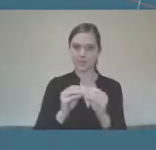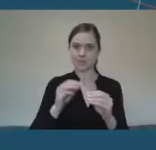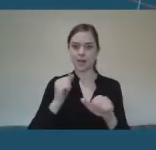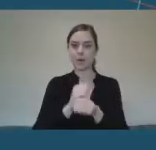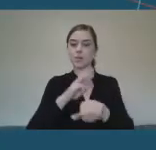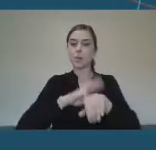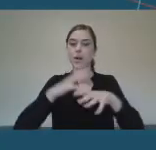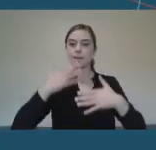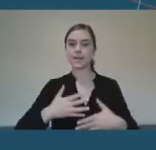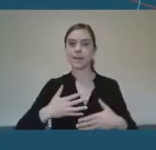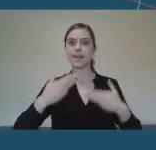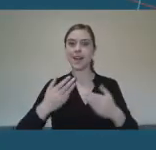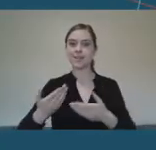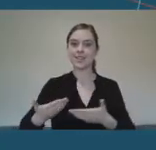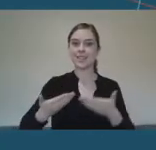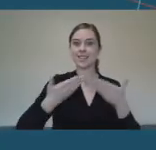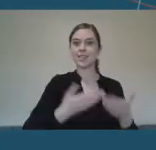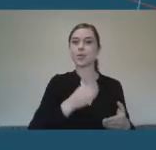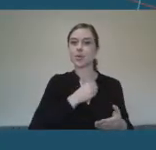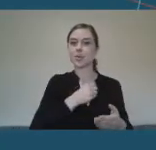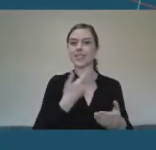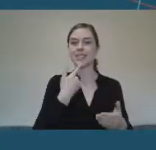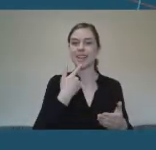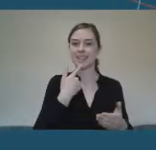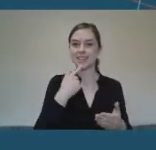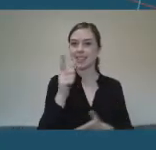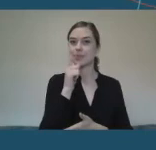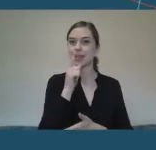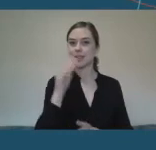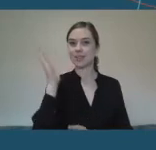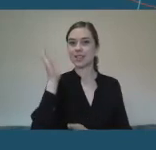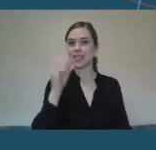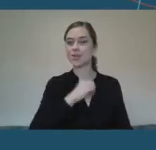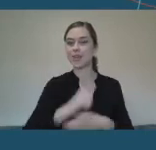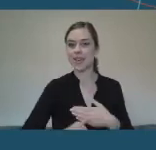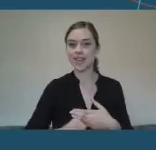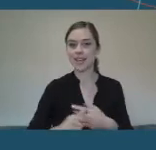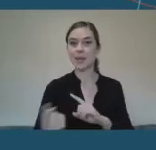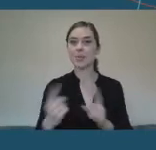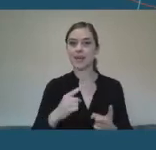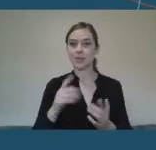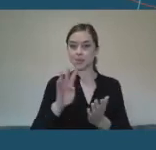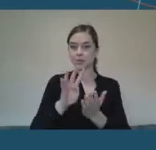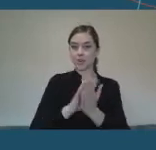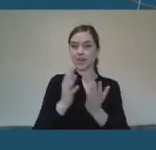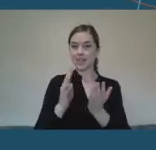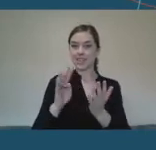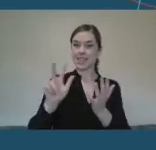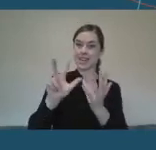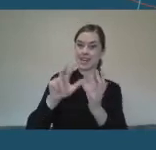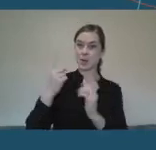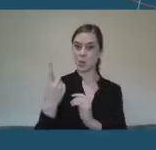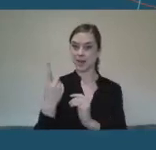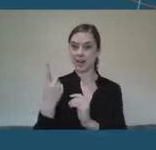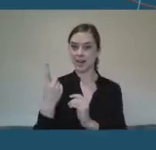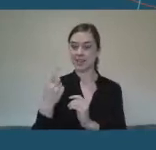To our second keynote speaker of the day, and this man's involvement in wellness goes all the way back to 1981. He is the Director of